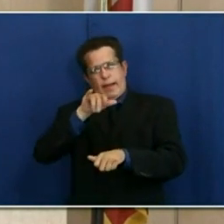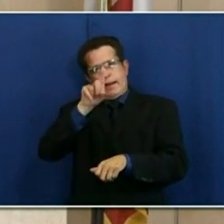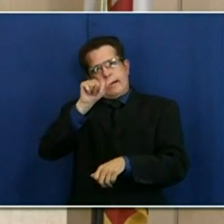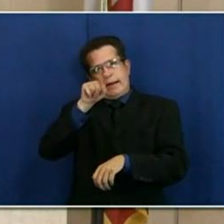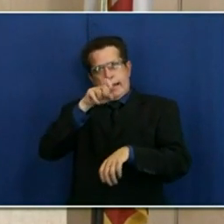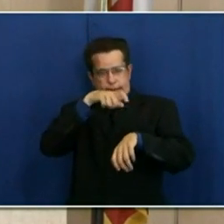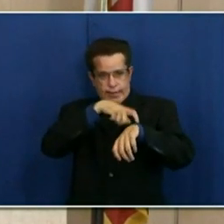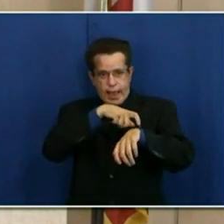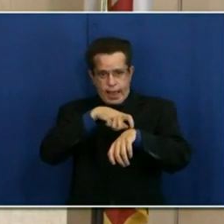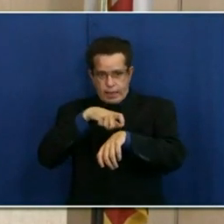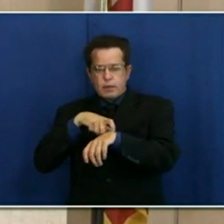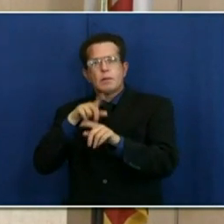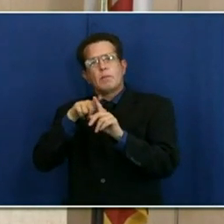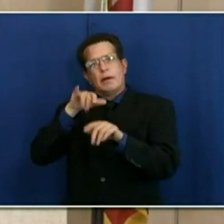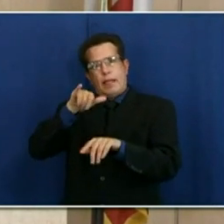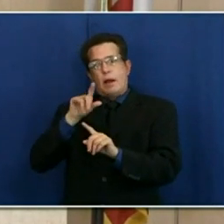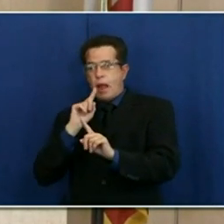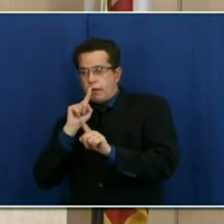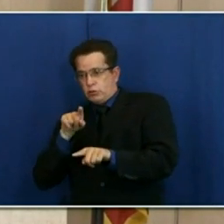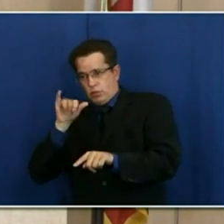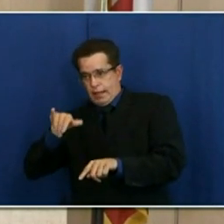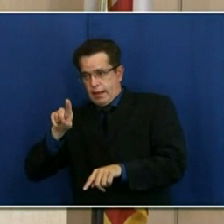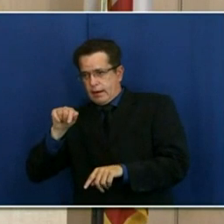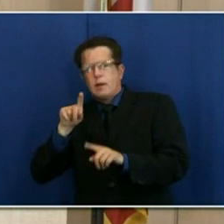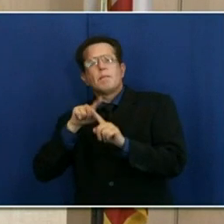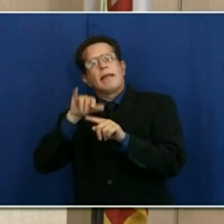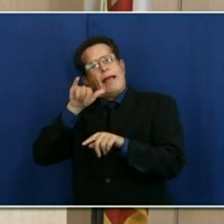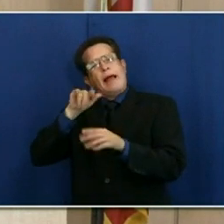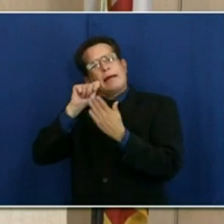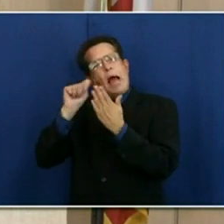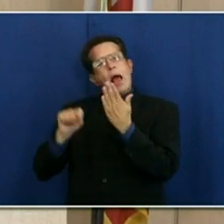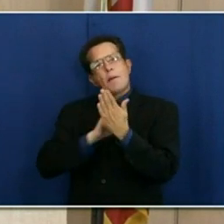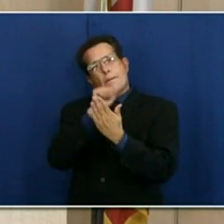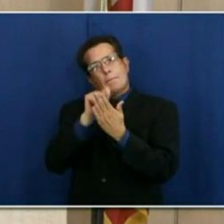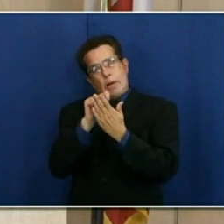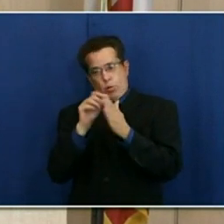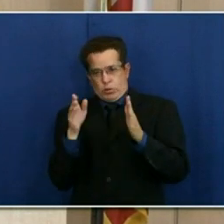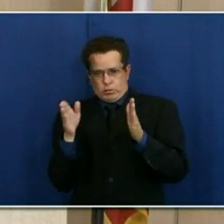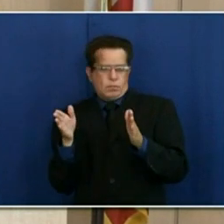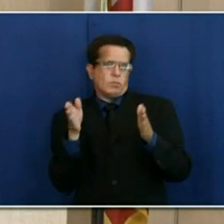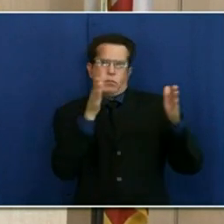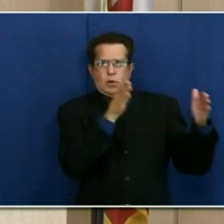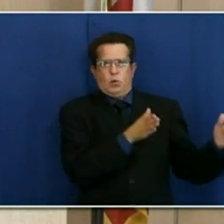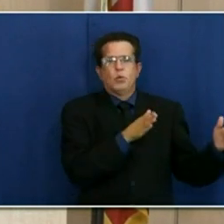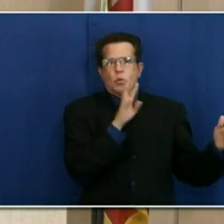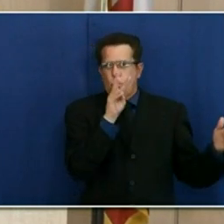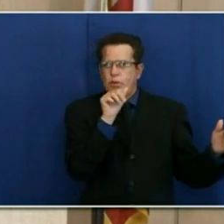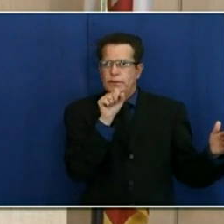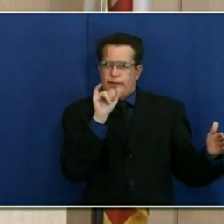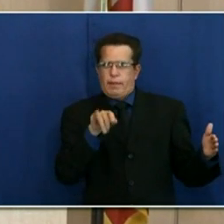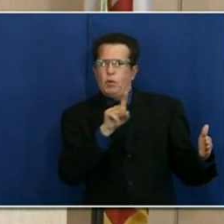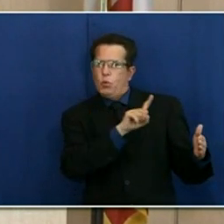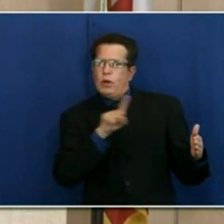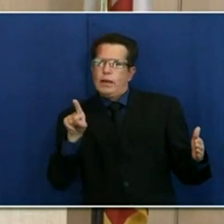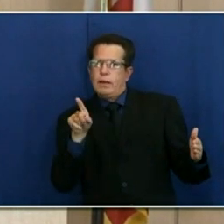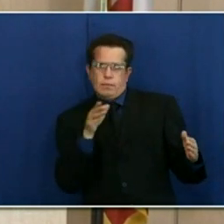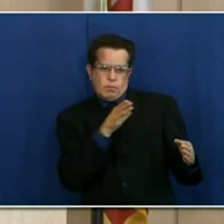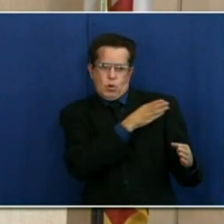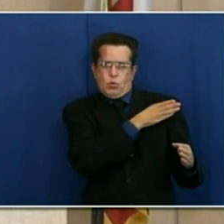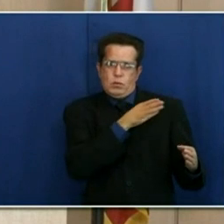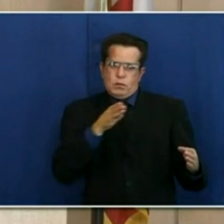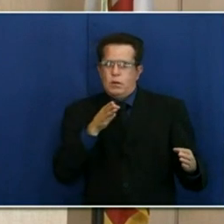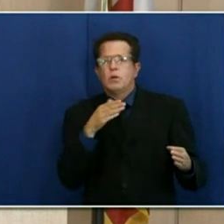the actual time period for which the calculations occurred was the week that we will